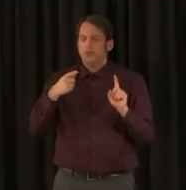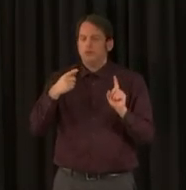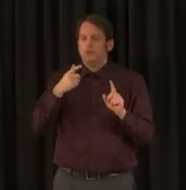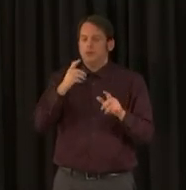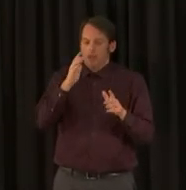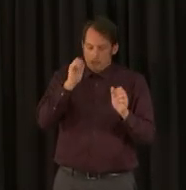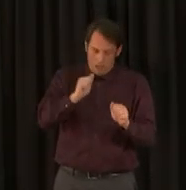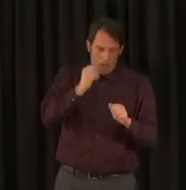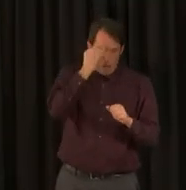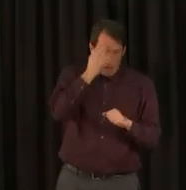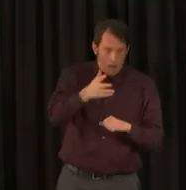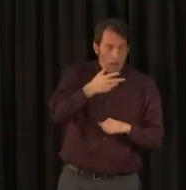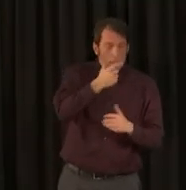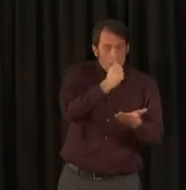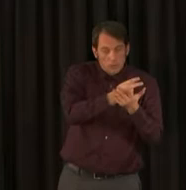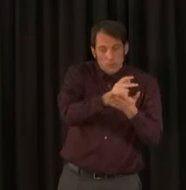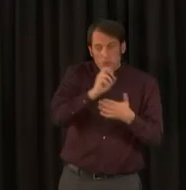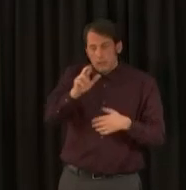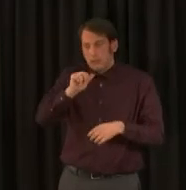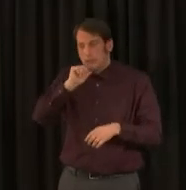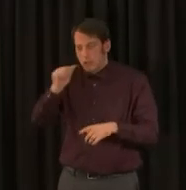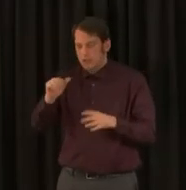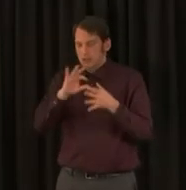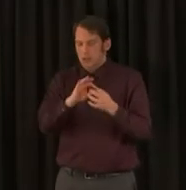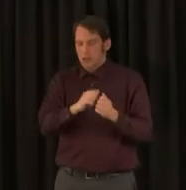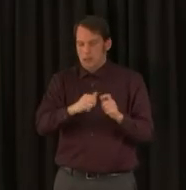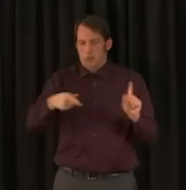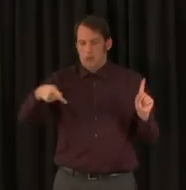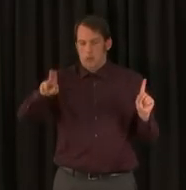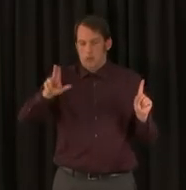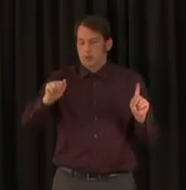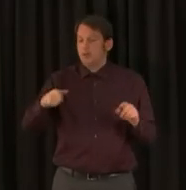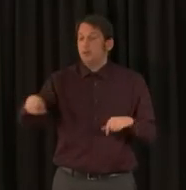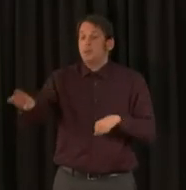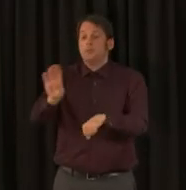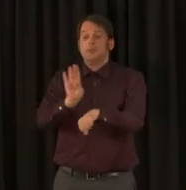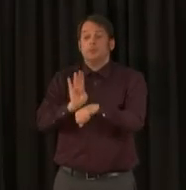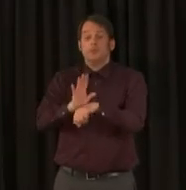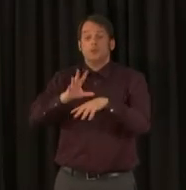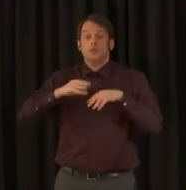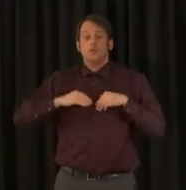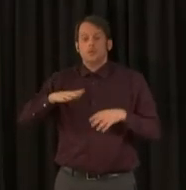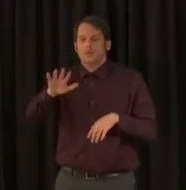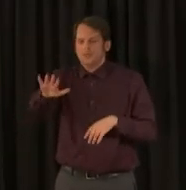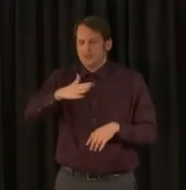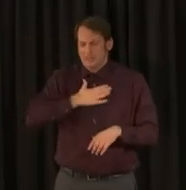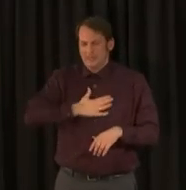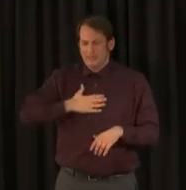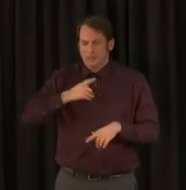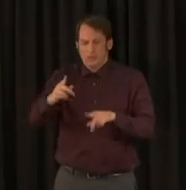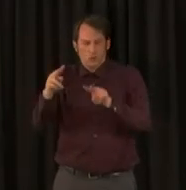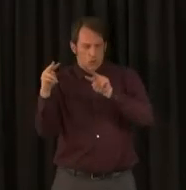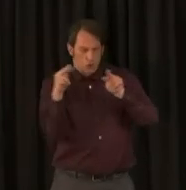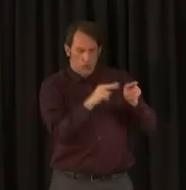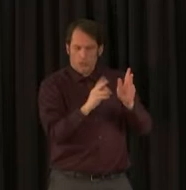to reapply. So you could encourage business owners. We want to ask you to go to